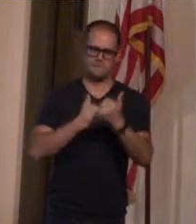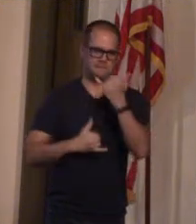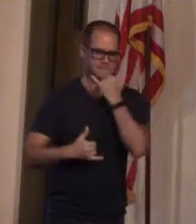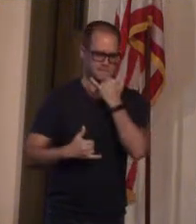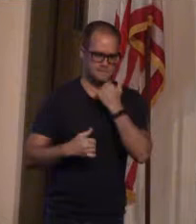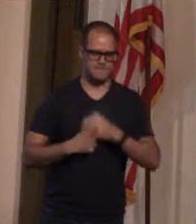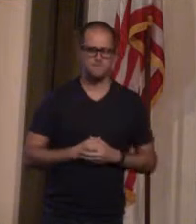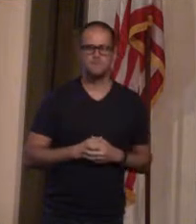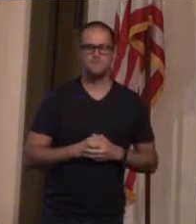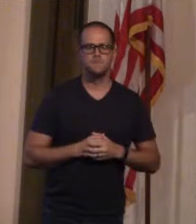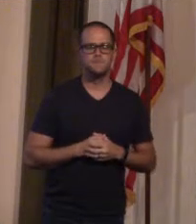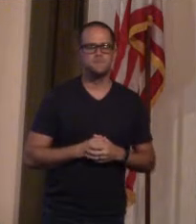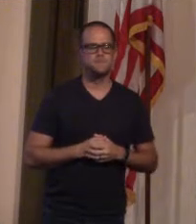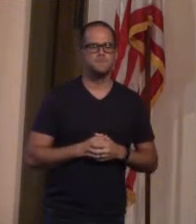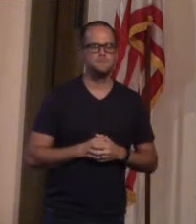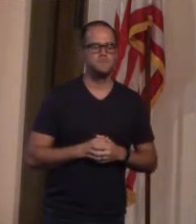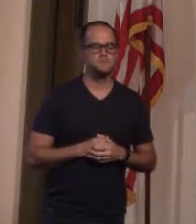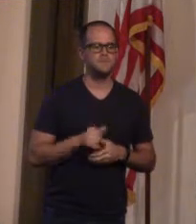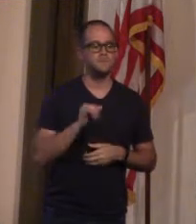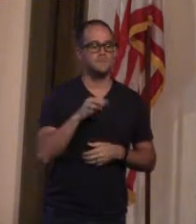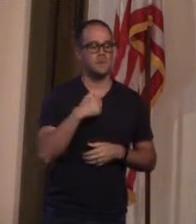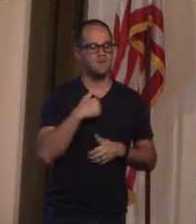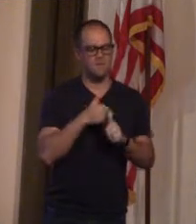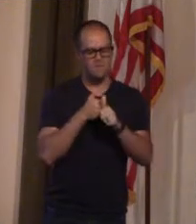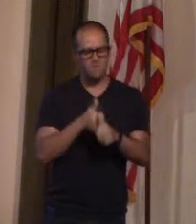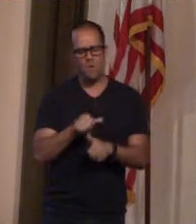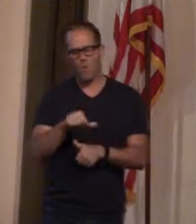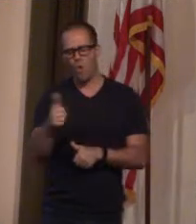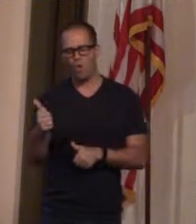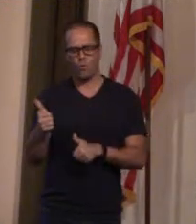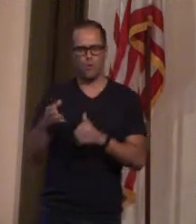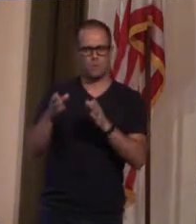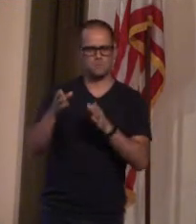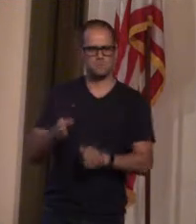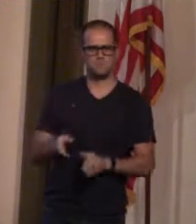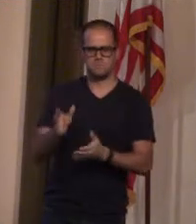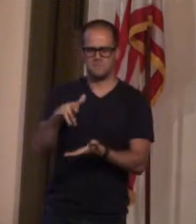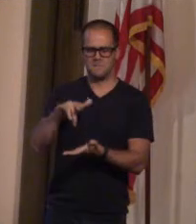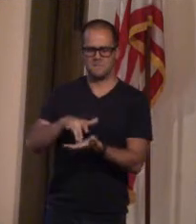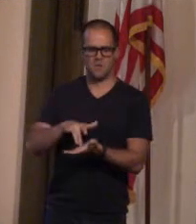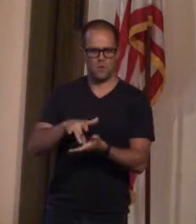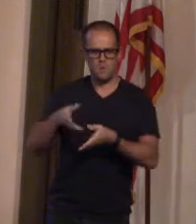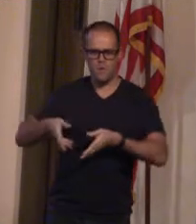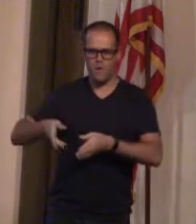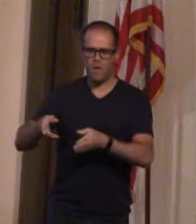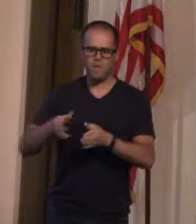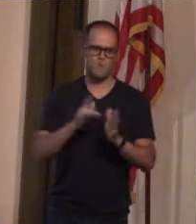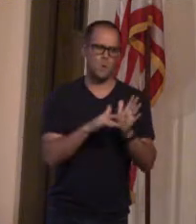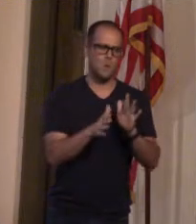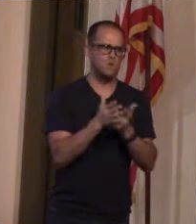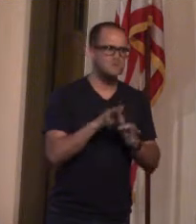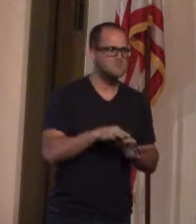the opportunity to share, to experience, and to make mistakes.